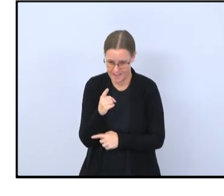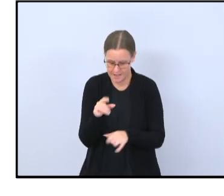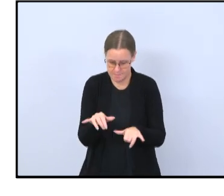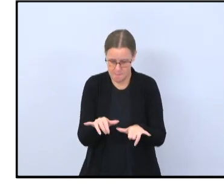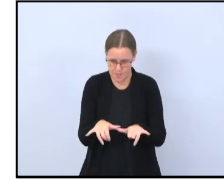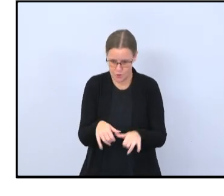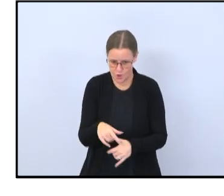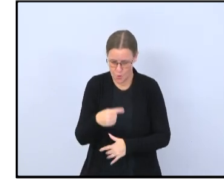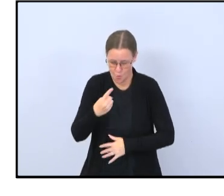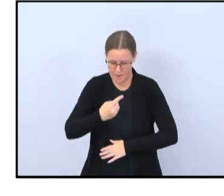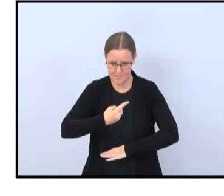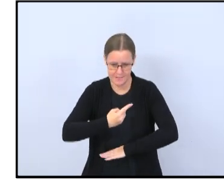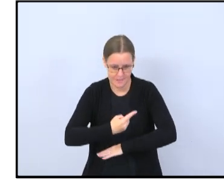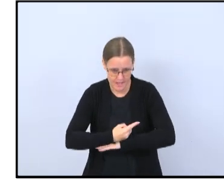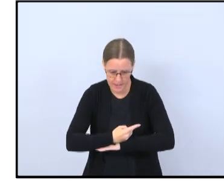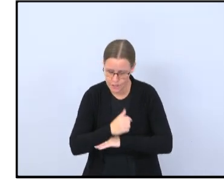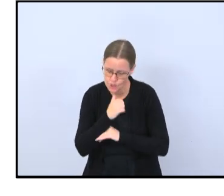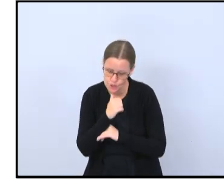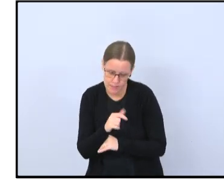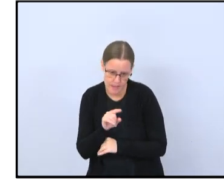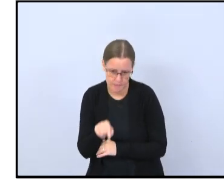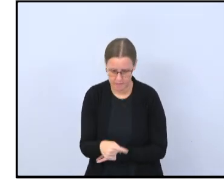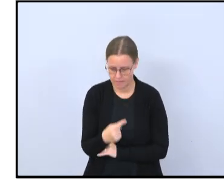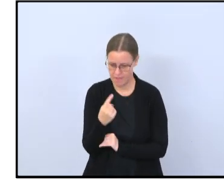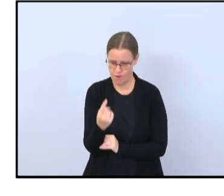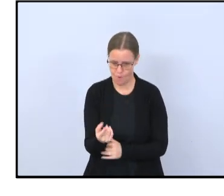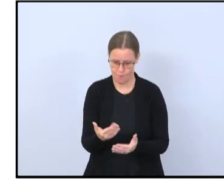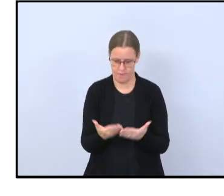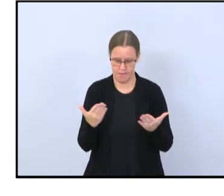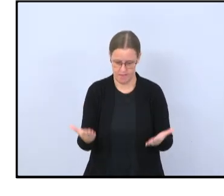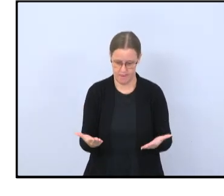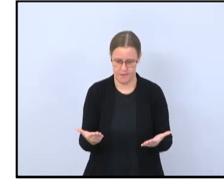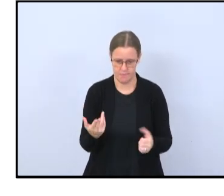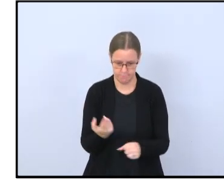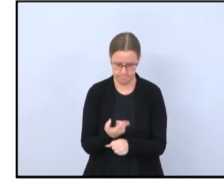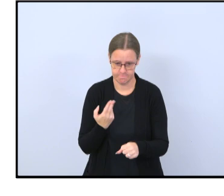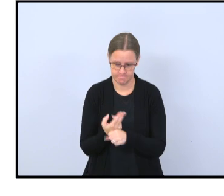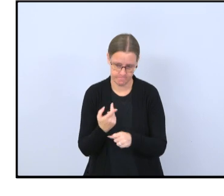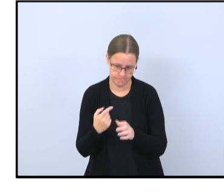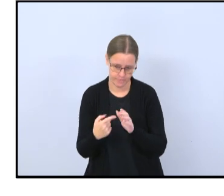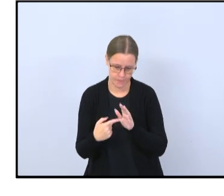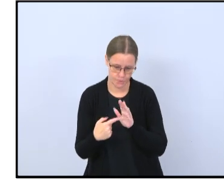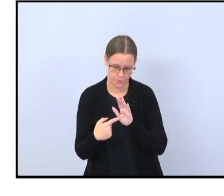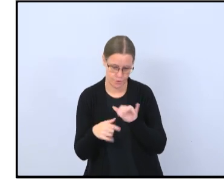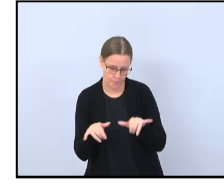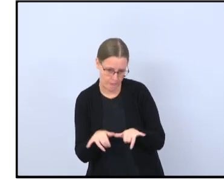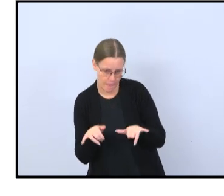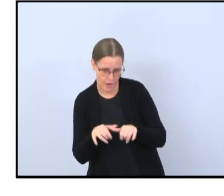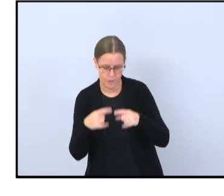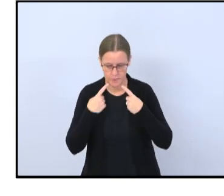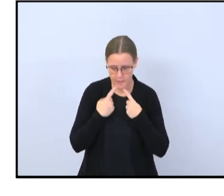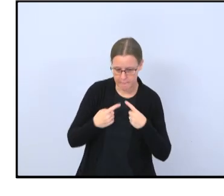It cannot and it should not be the sole lens through which we evaluate the success and value of Waco